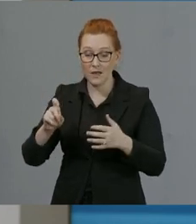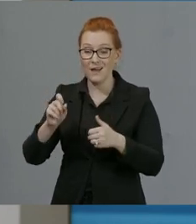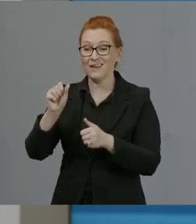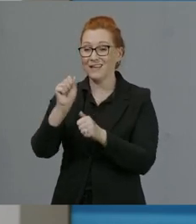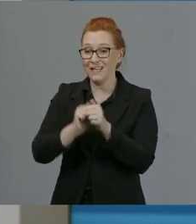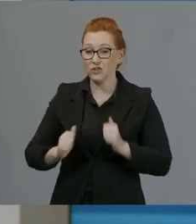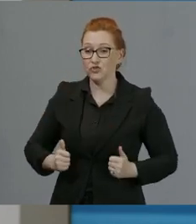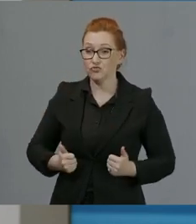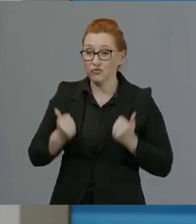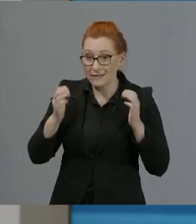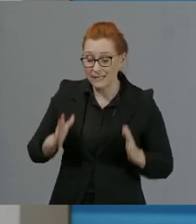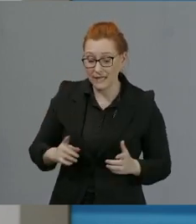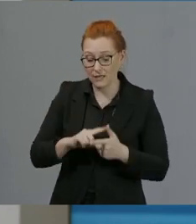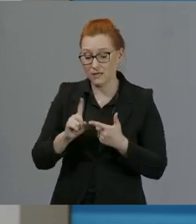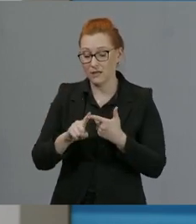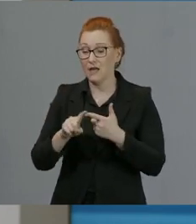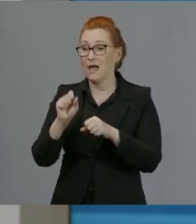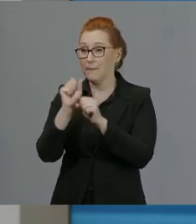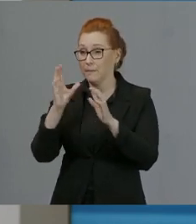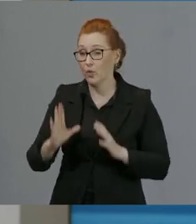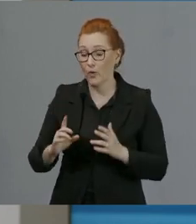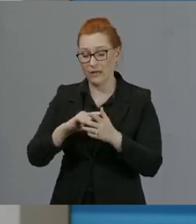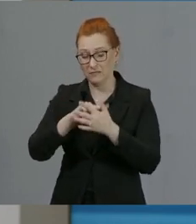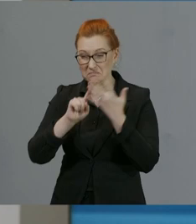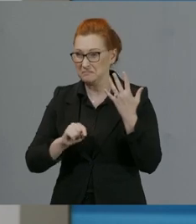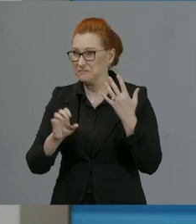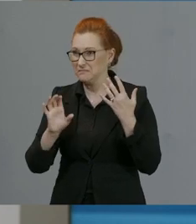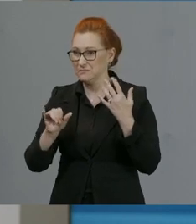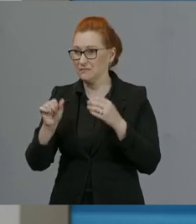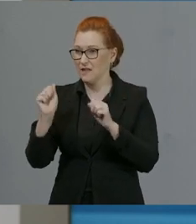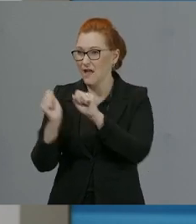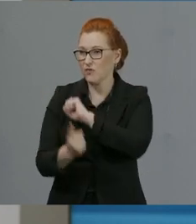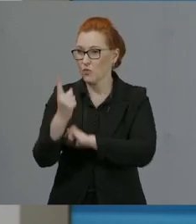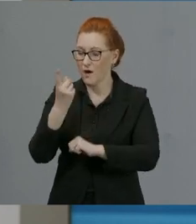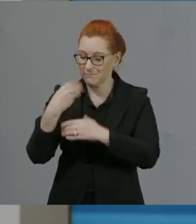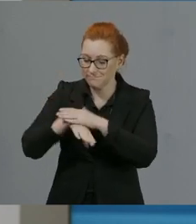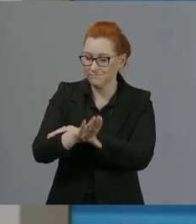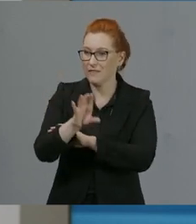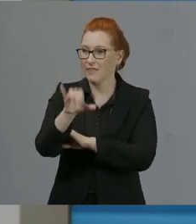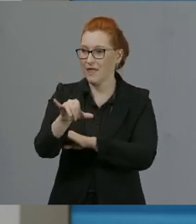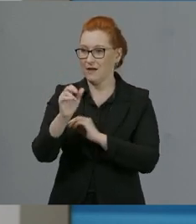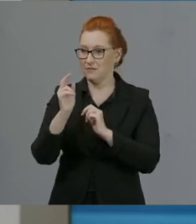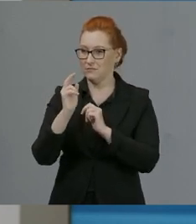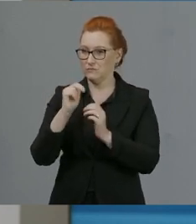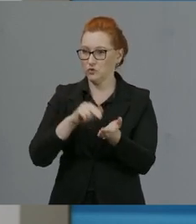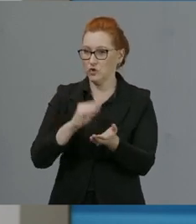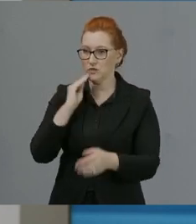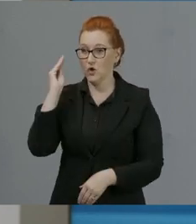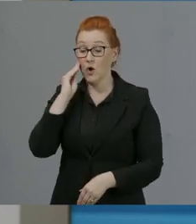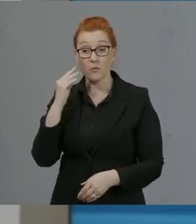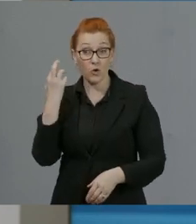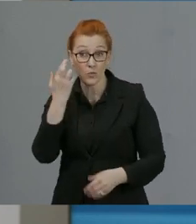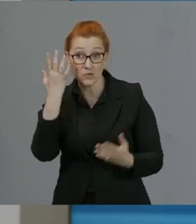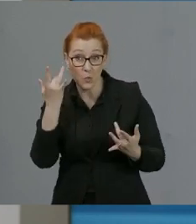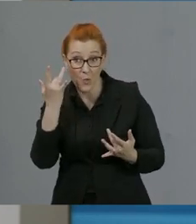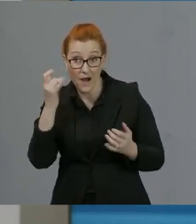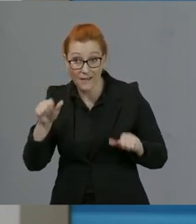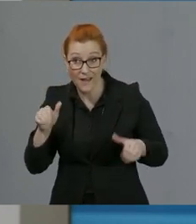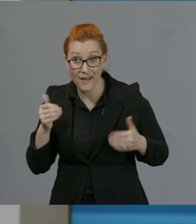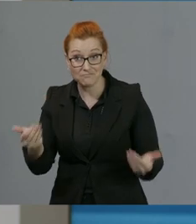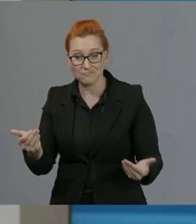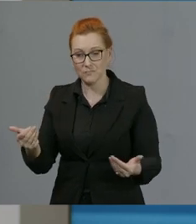facilities. And the reason that we were able to do that is because now we are getting adequate supplies to be able to do that. And we're partnering with